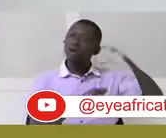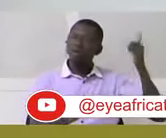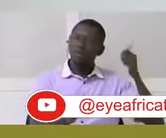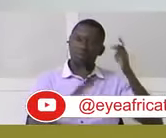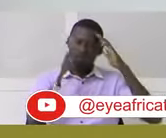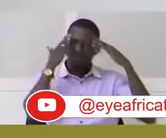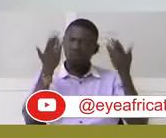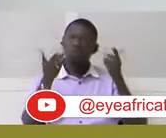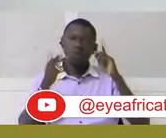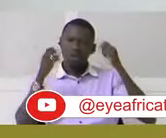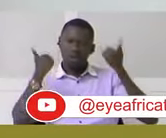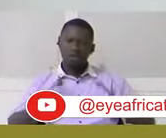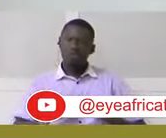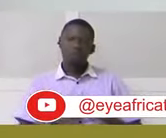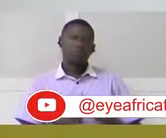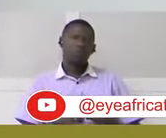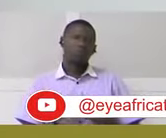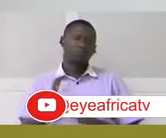protocol